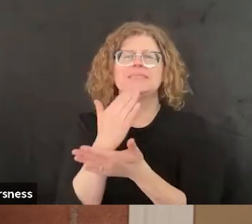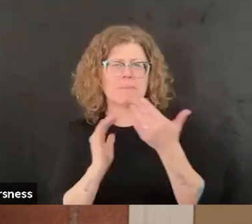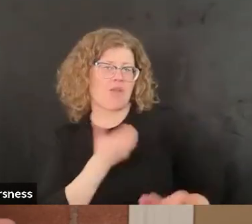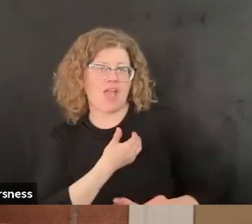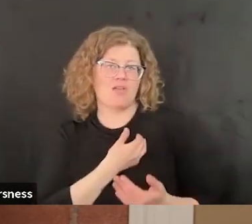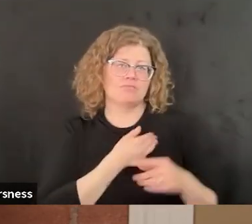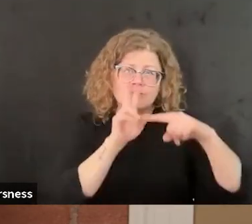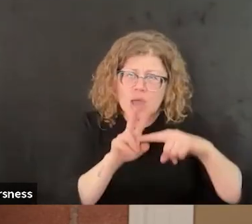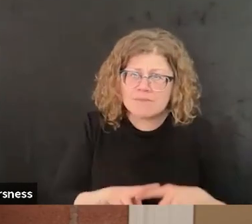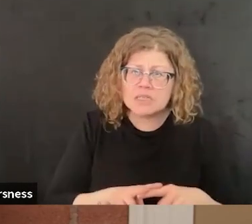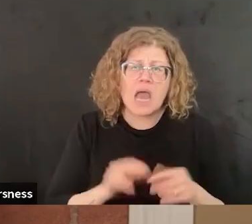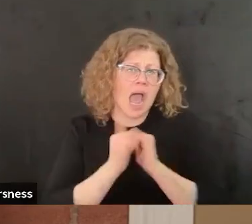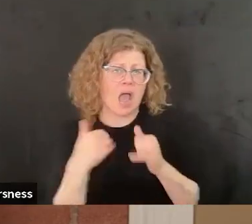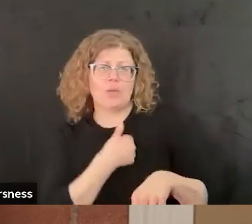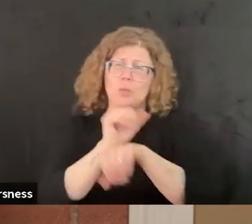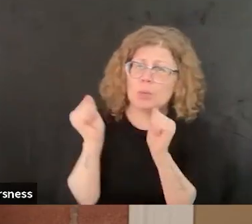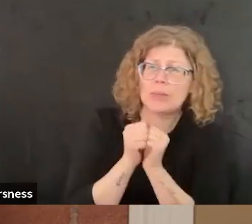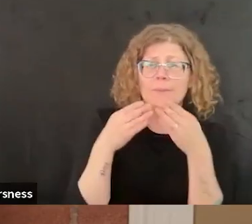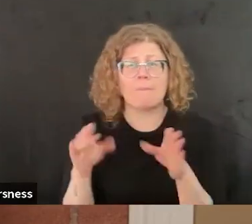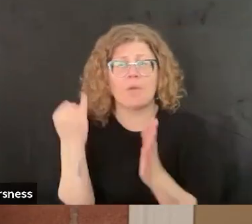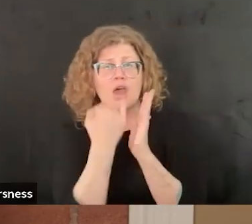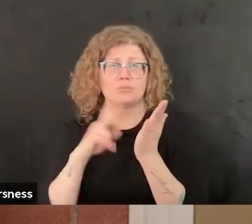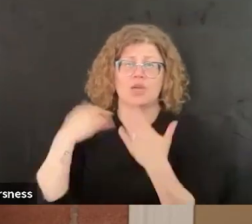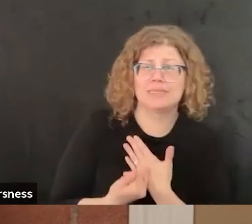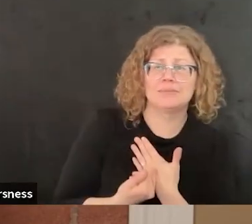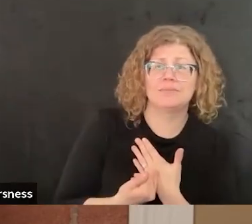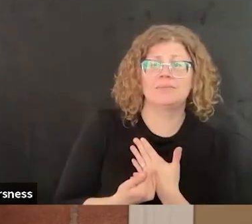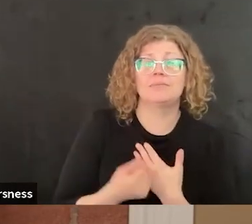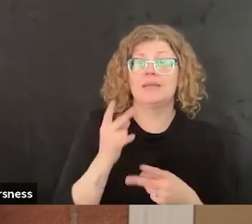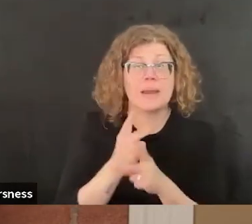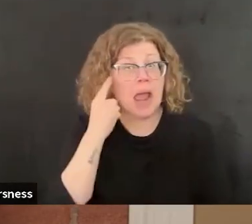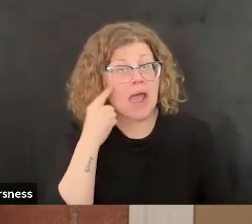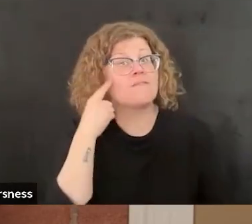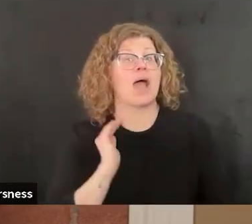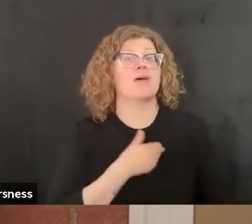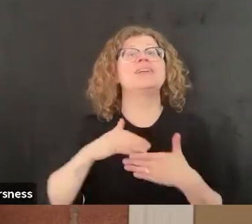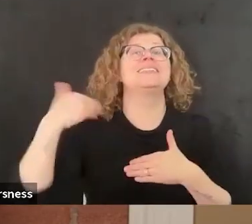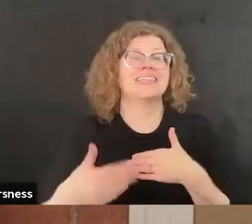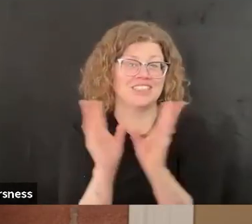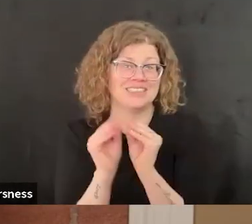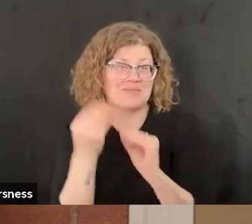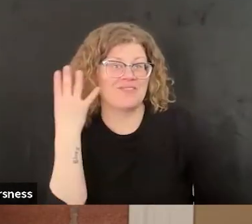some of the terminology and the ways that we work within a public art budget. Stay tuned for our next